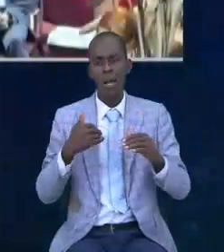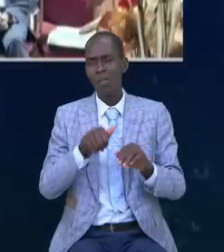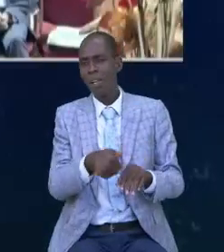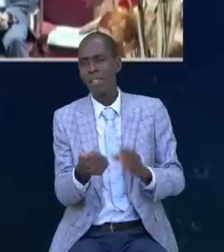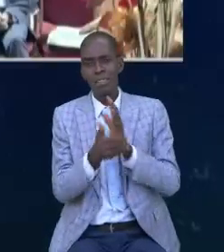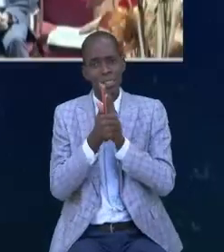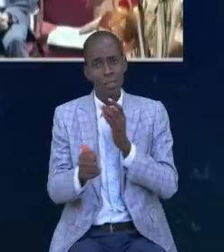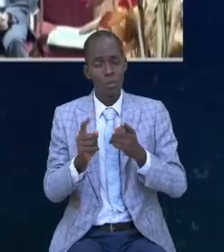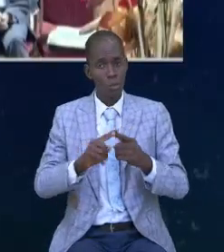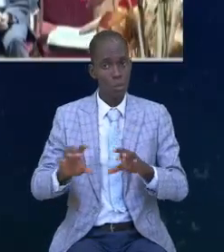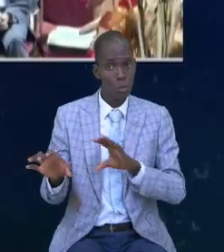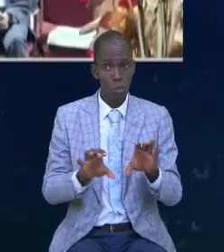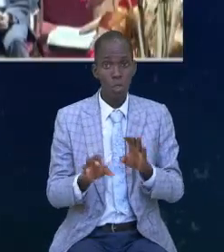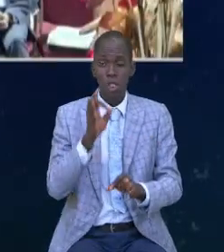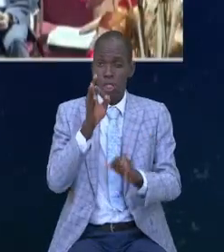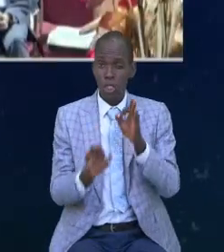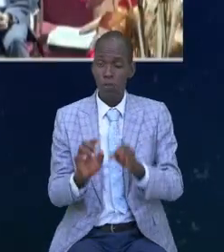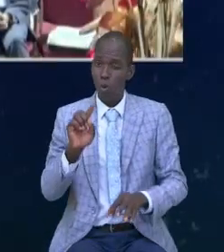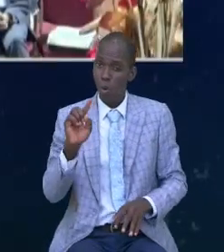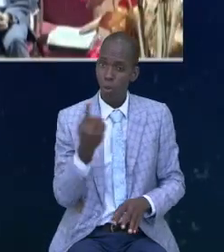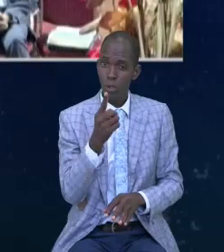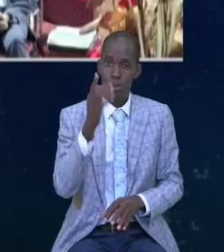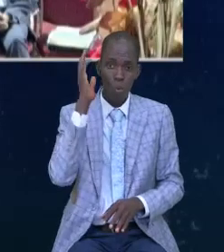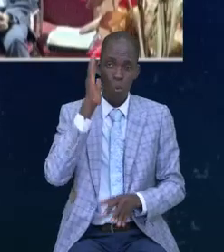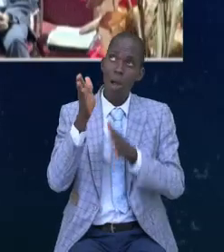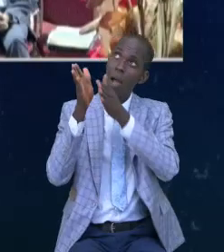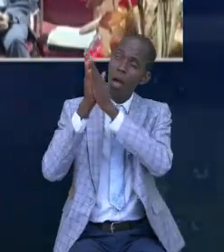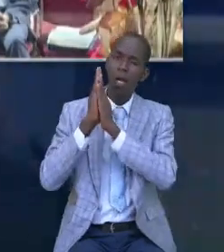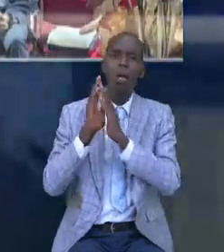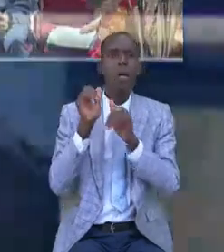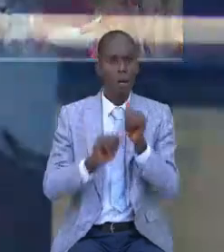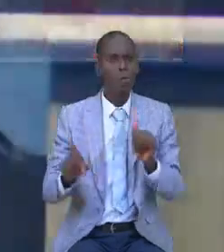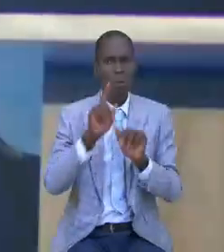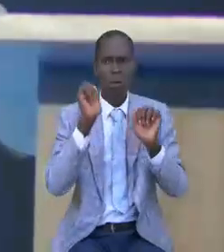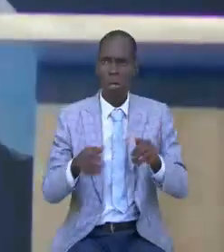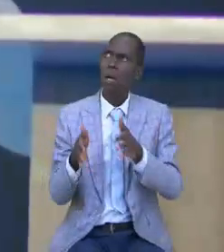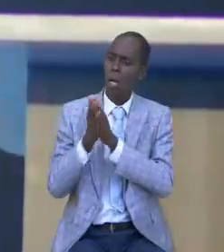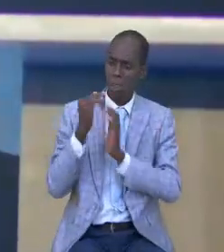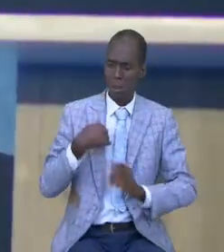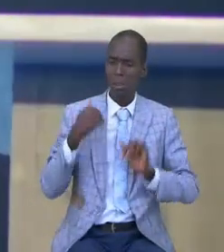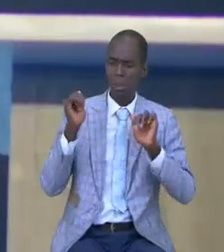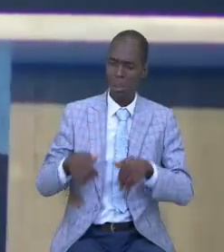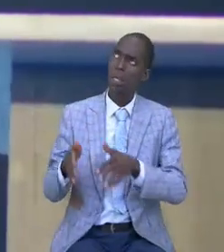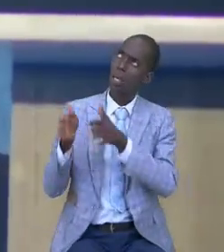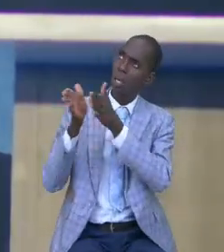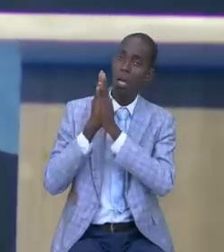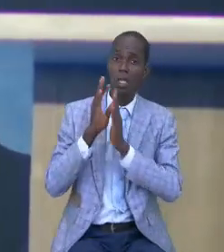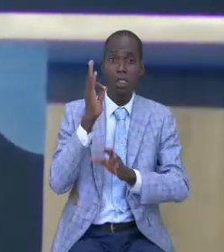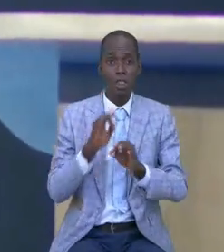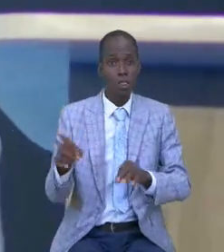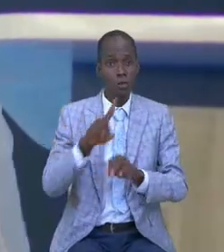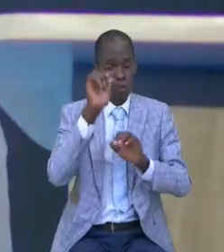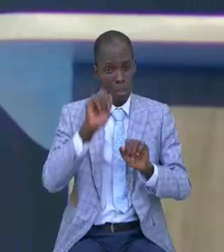said, if you will only ask. Everybody can ask, you can ask, I can ask. And if you can